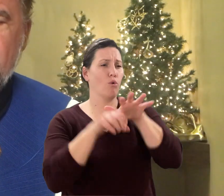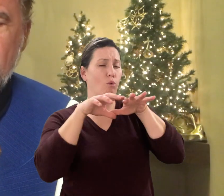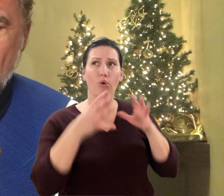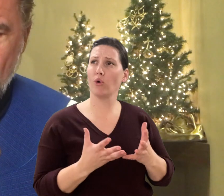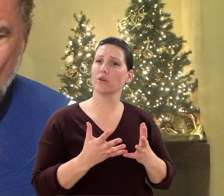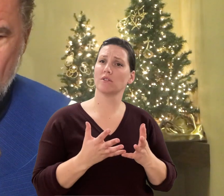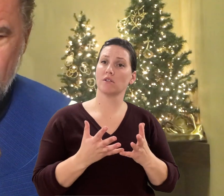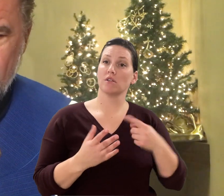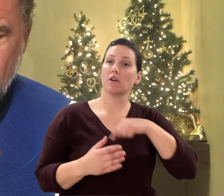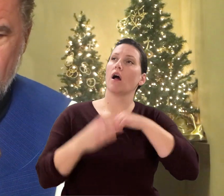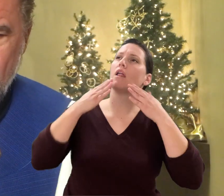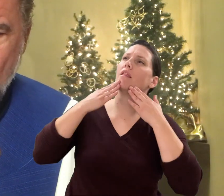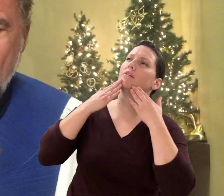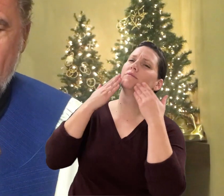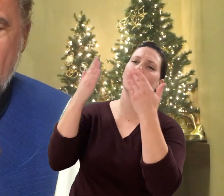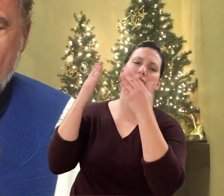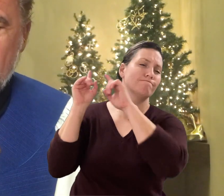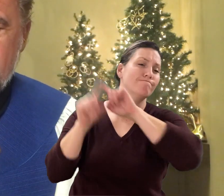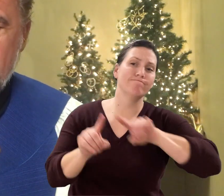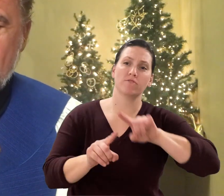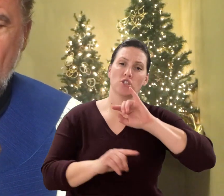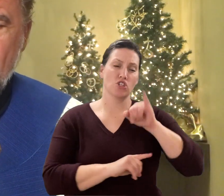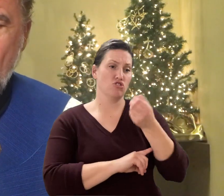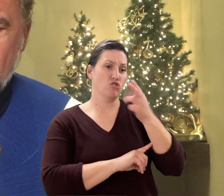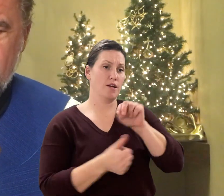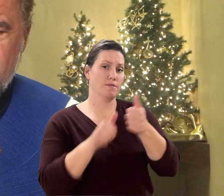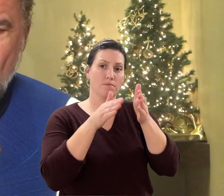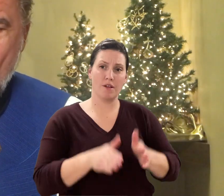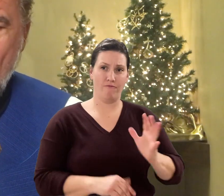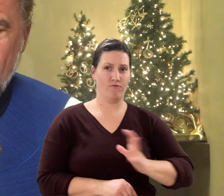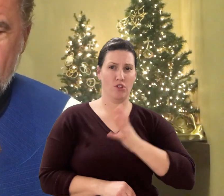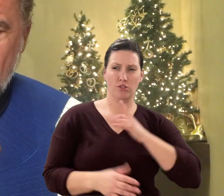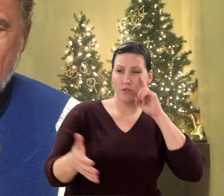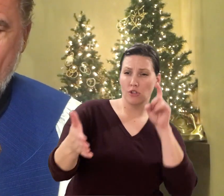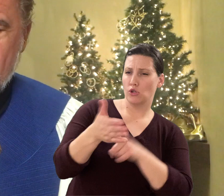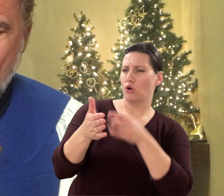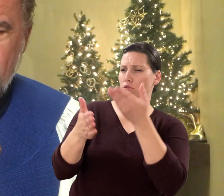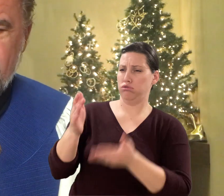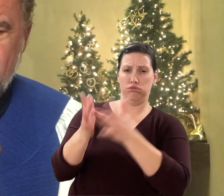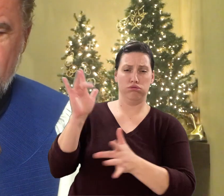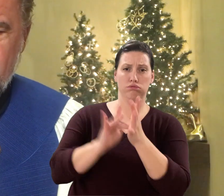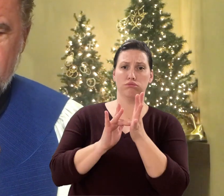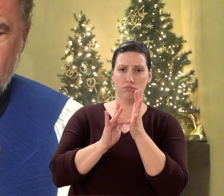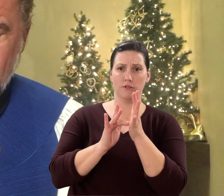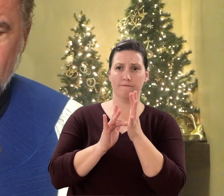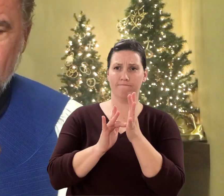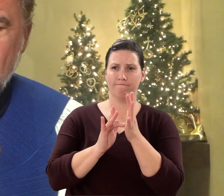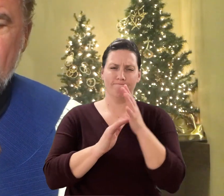the Savior of the world. We thank you for sending John the Baptist, who officially bears witness to